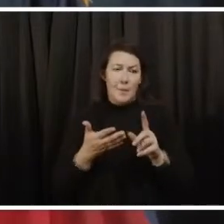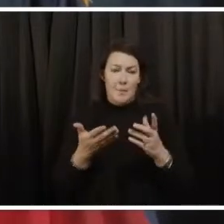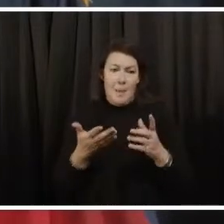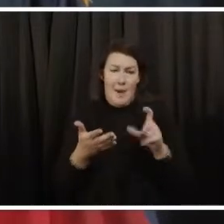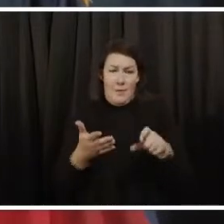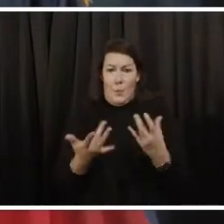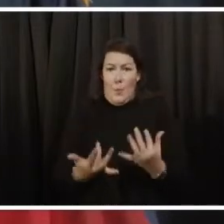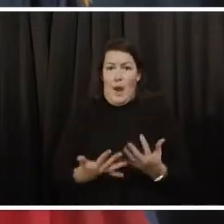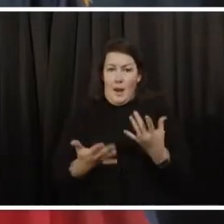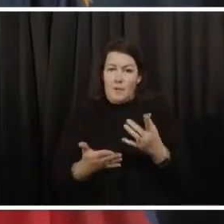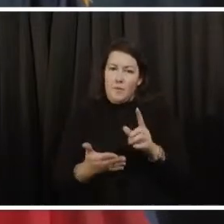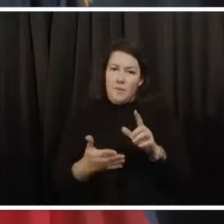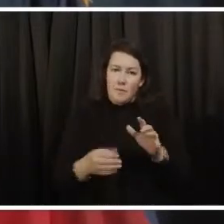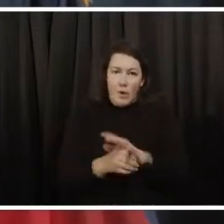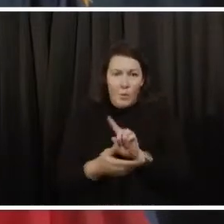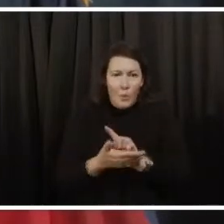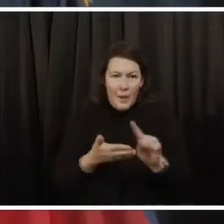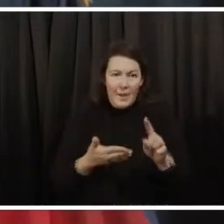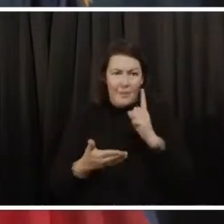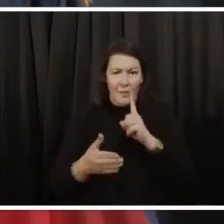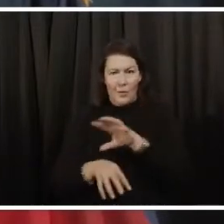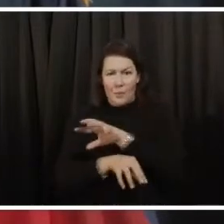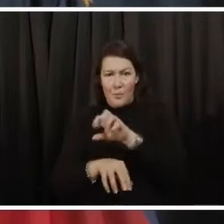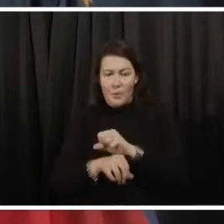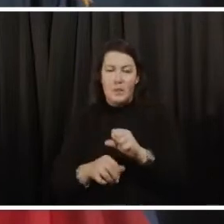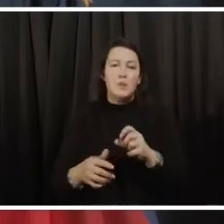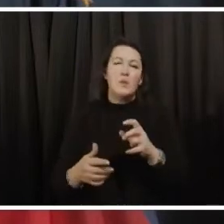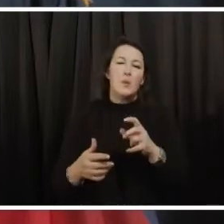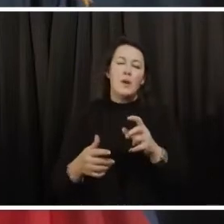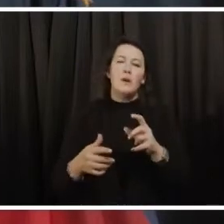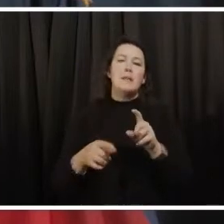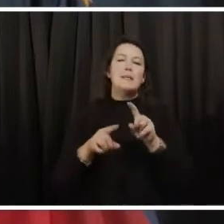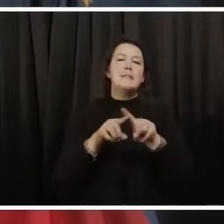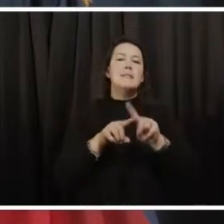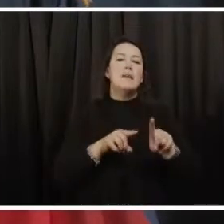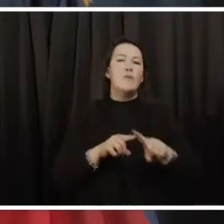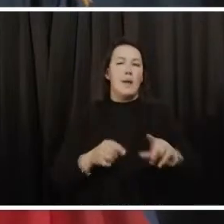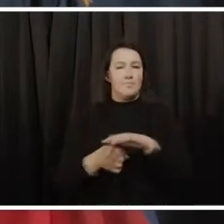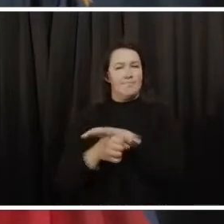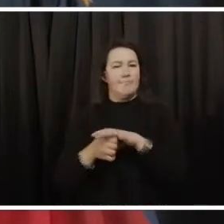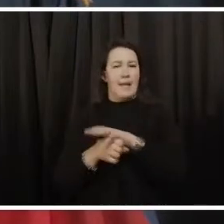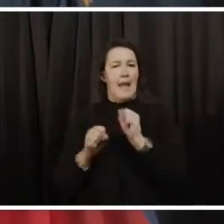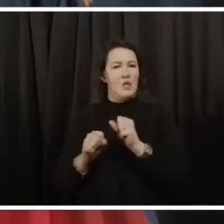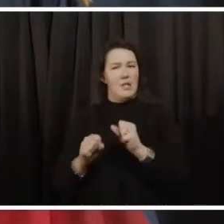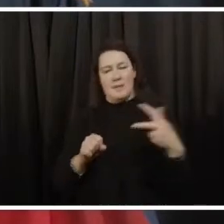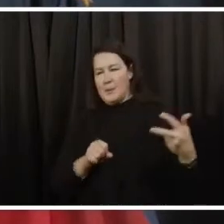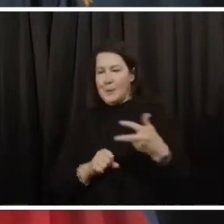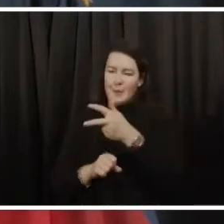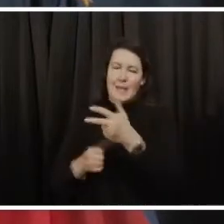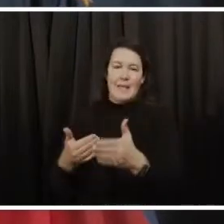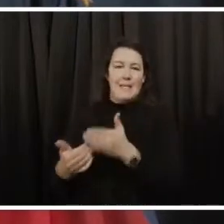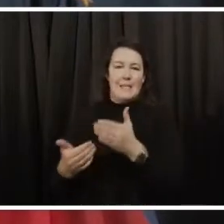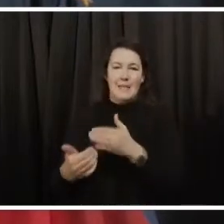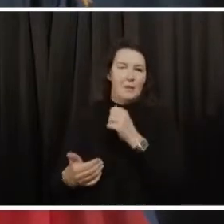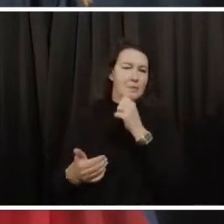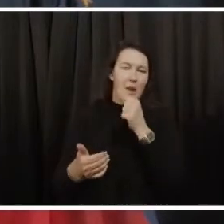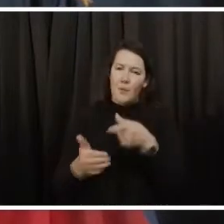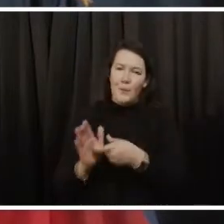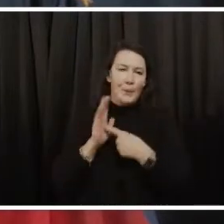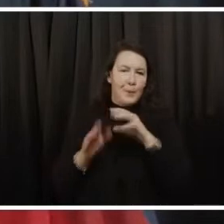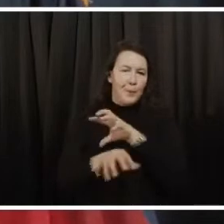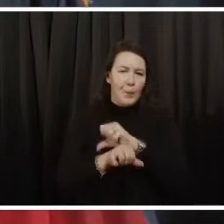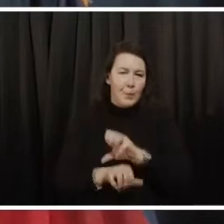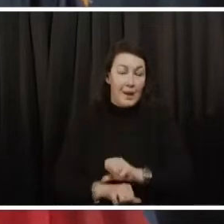the large-scale drive-through and stop-in and no appointment necessary sites that make it very easy to get your booster or your